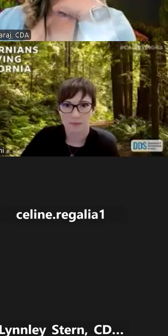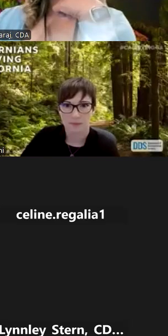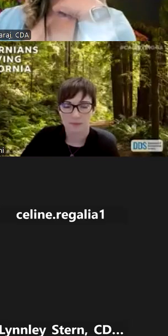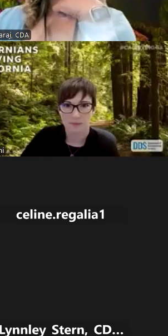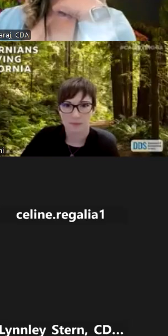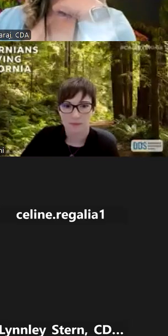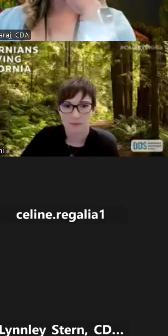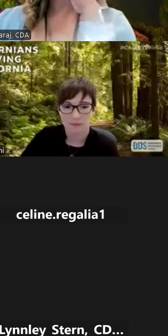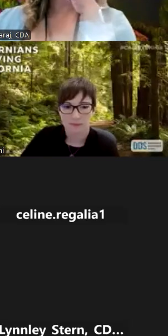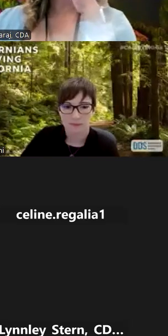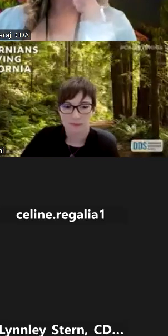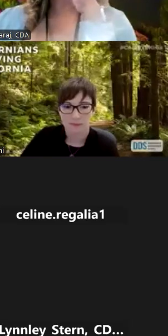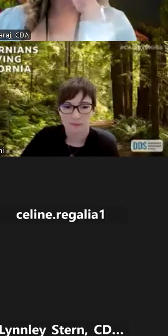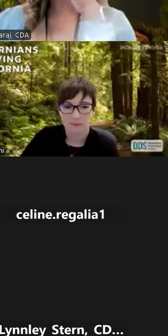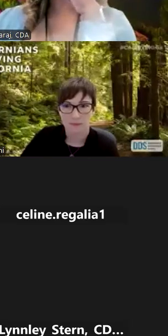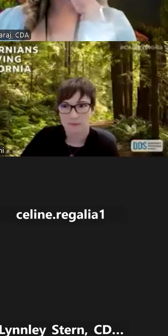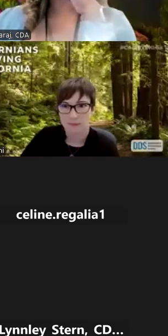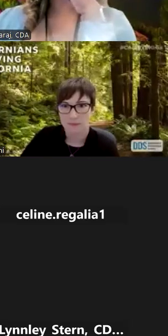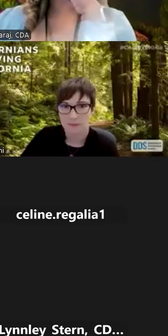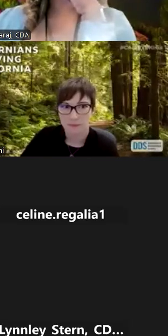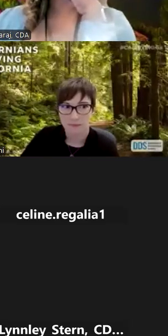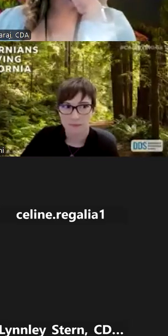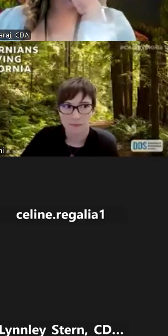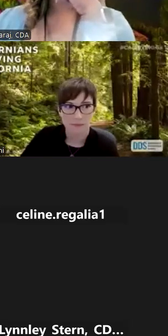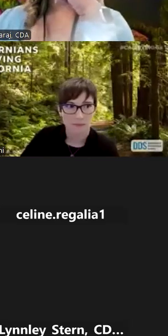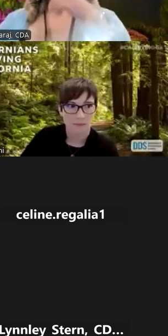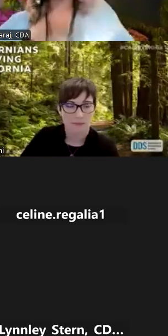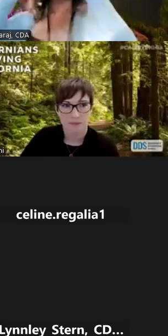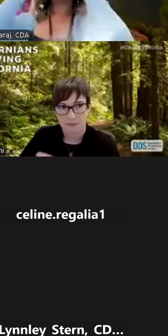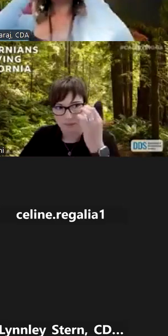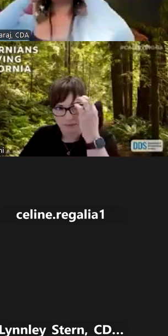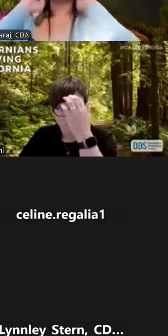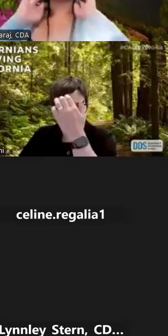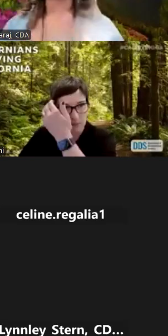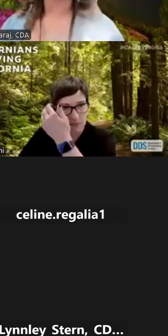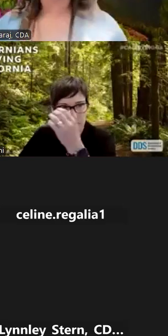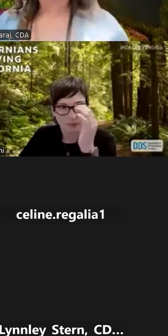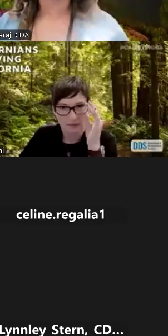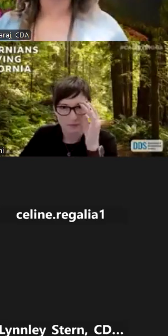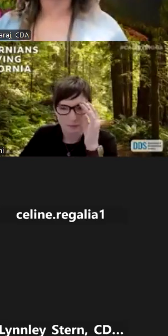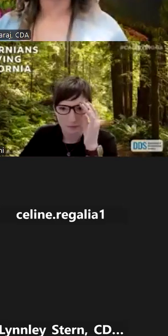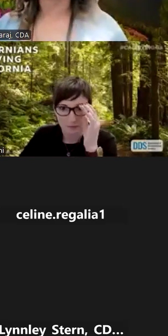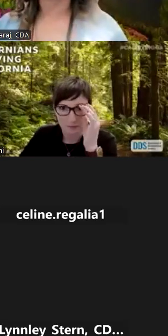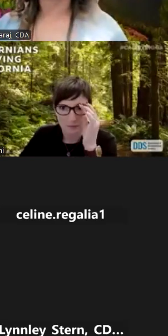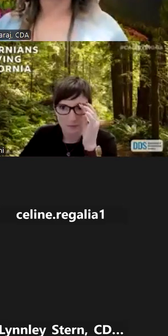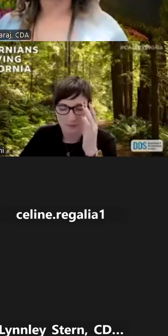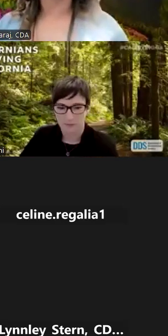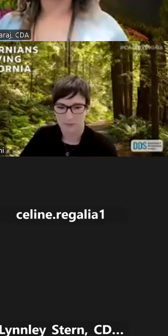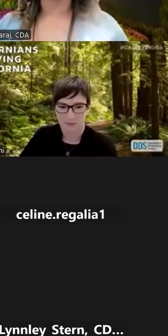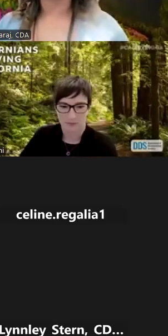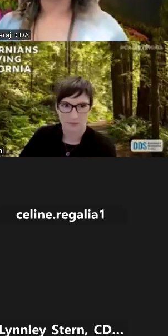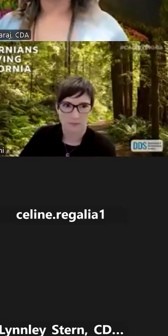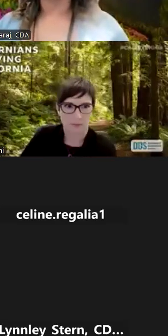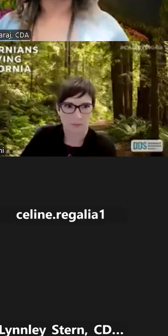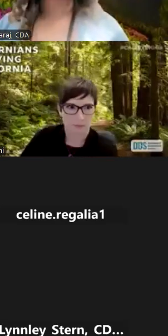just a curiosity question. As a caregiver, did anyone along the way ever ask you what your needs were? What